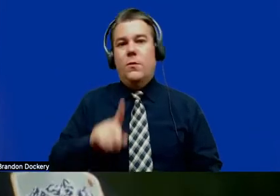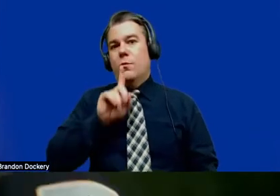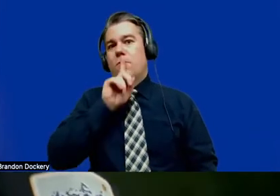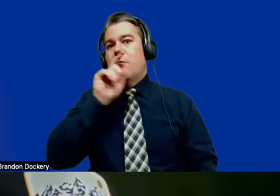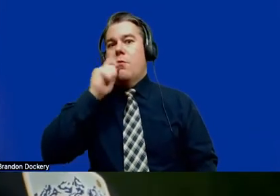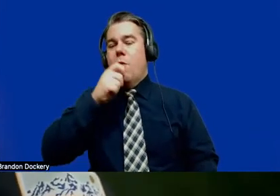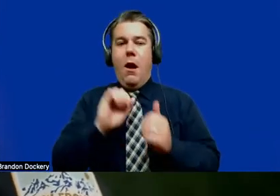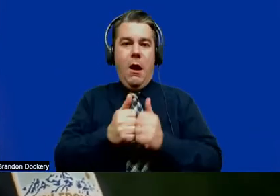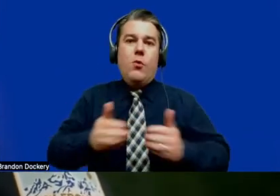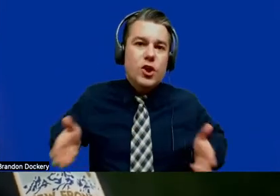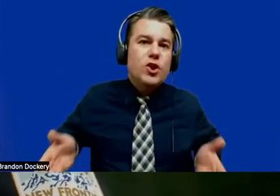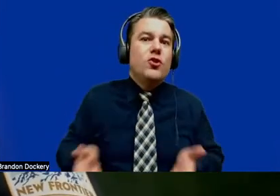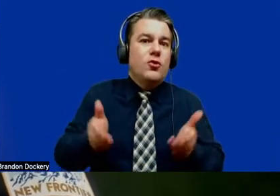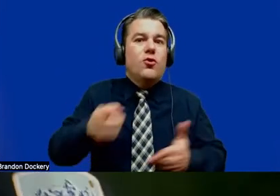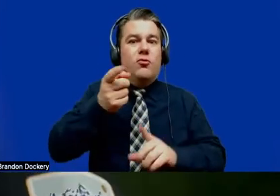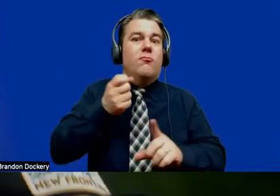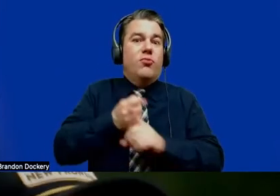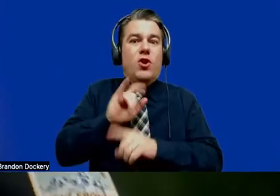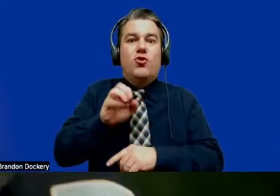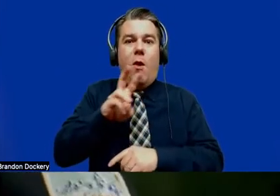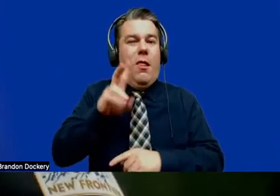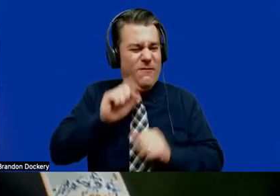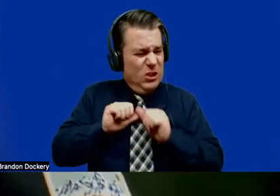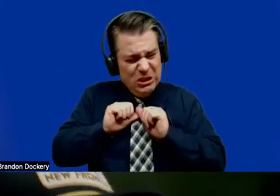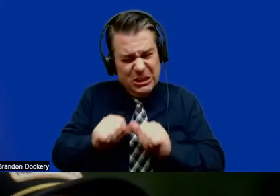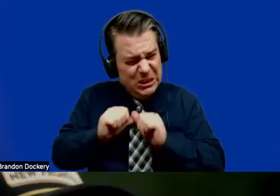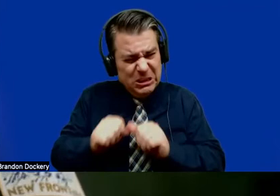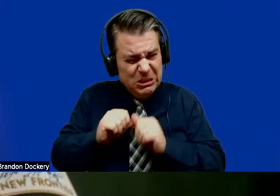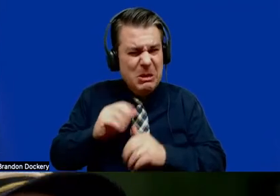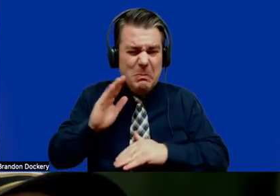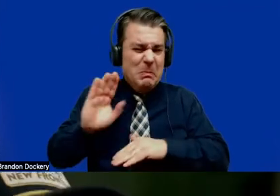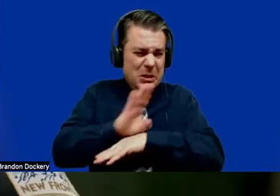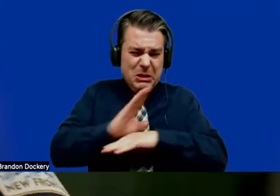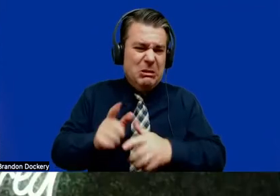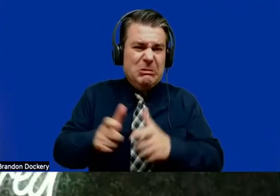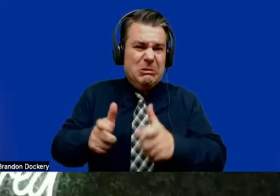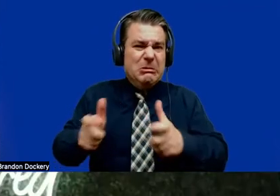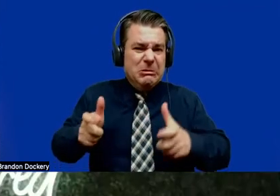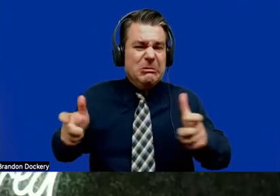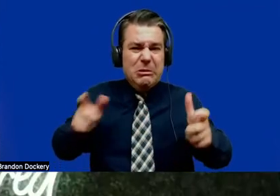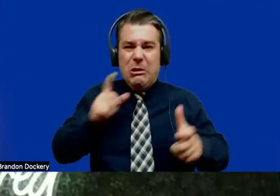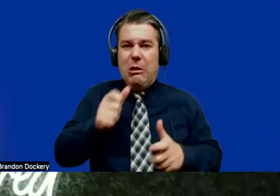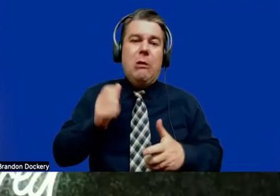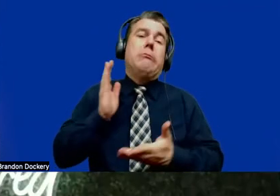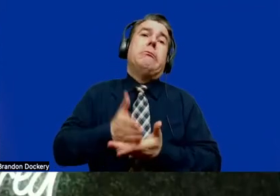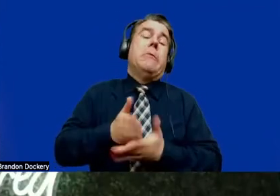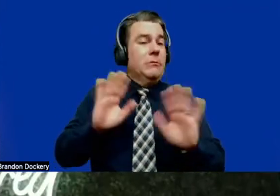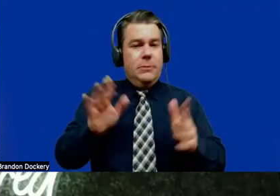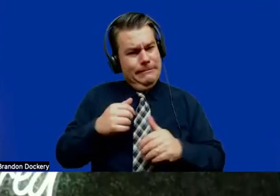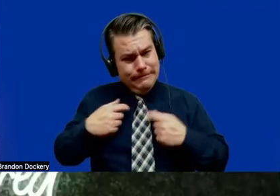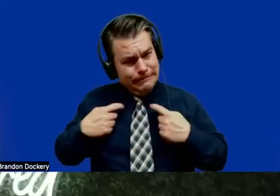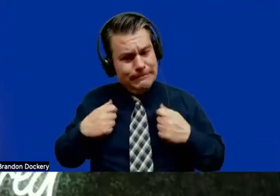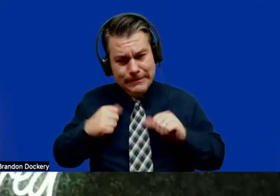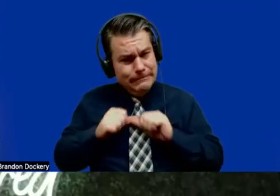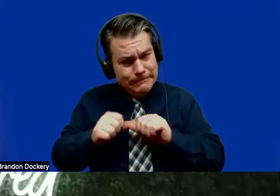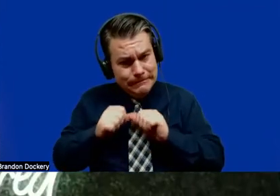to incentivize you once you reach jewel to continue to build your business, not to pump the brakes or go hang out and not work your business anymore. Like, you